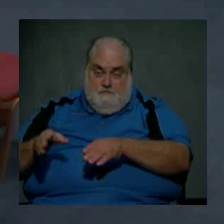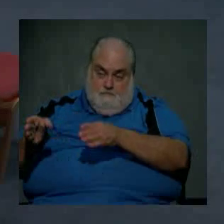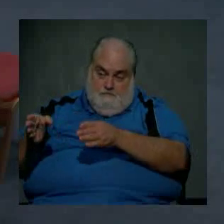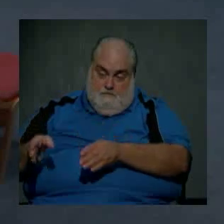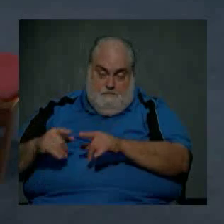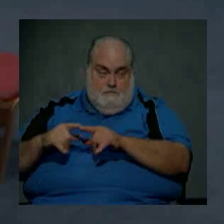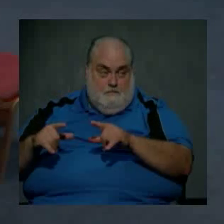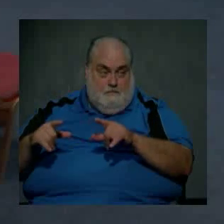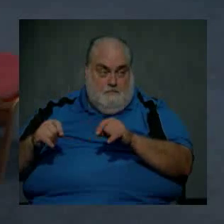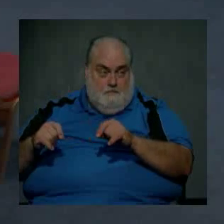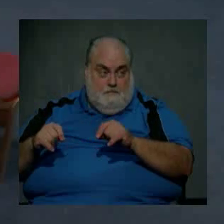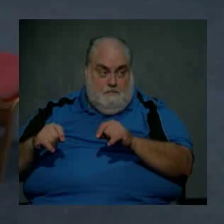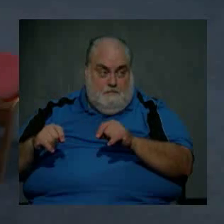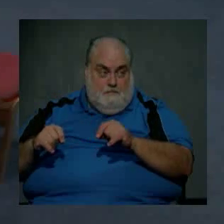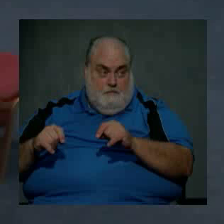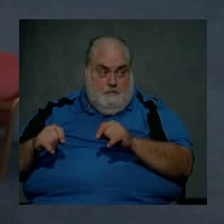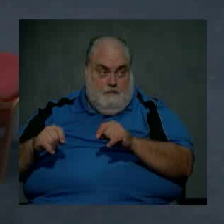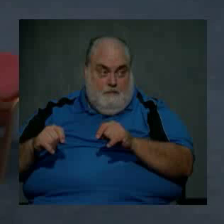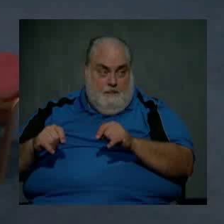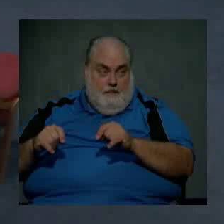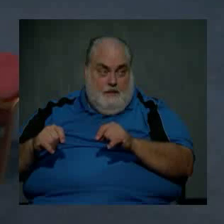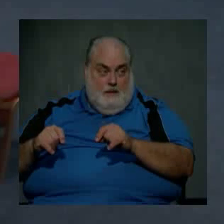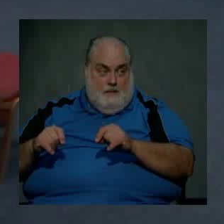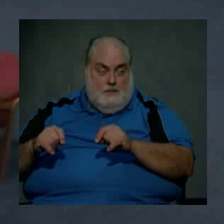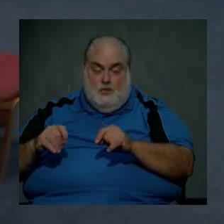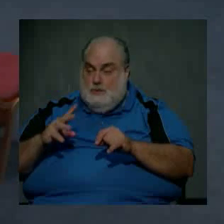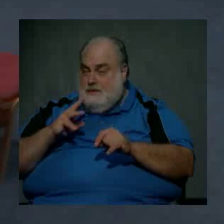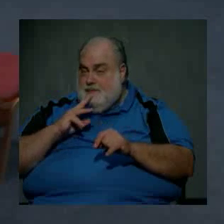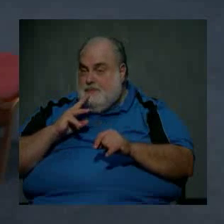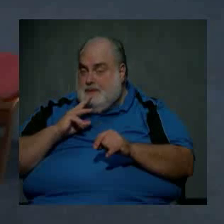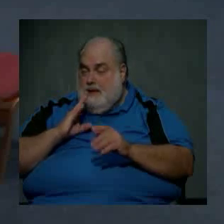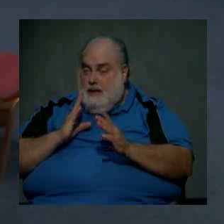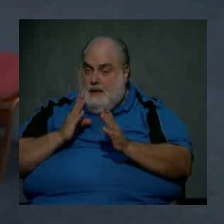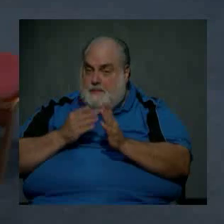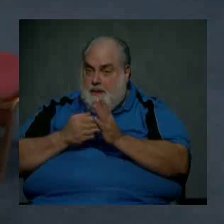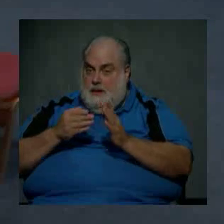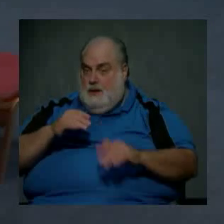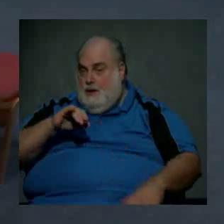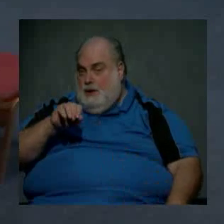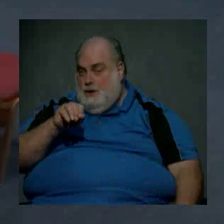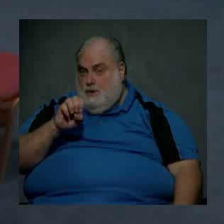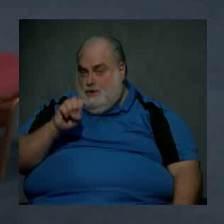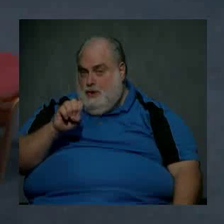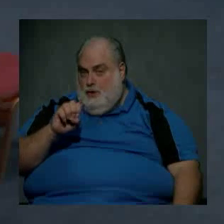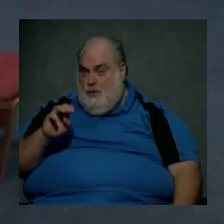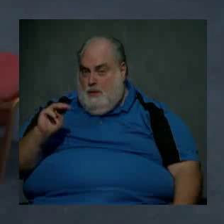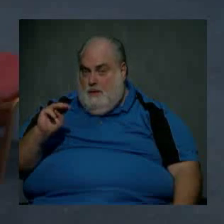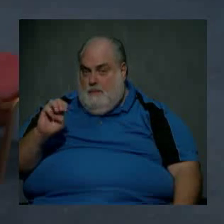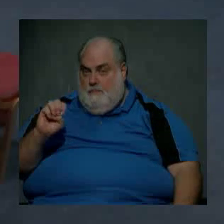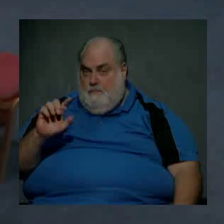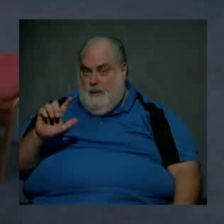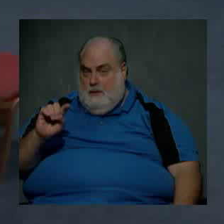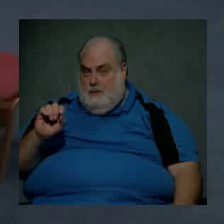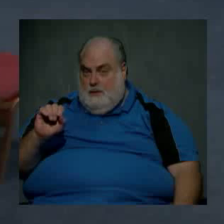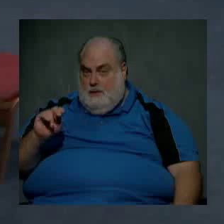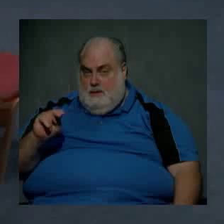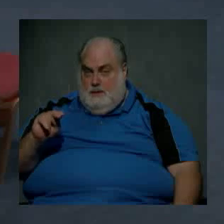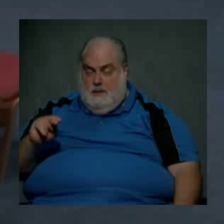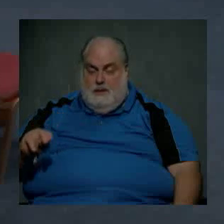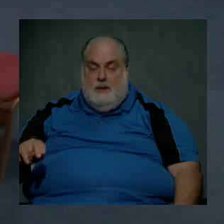have one card. Who wishes to speak in opposition? Joe Melton, would you like to approach the